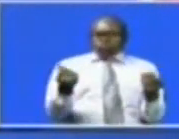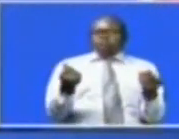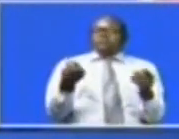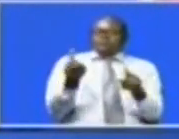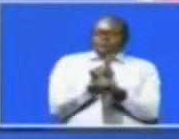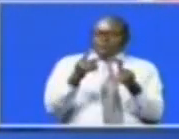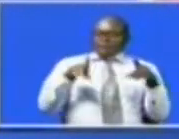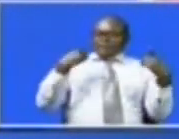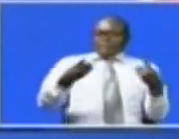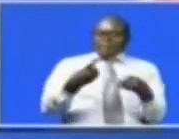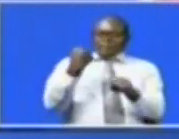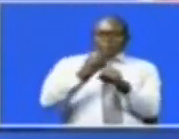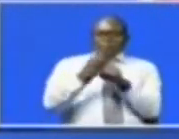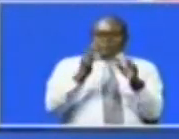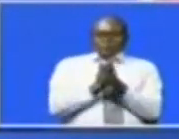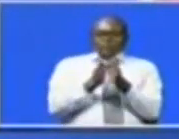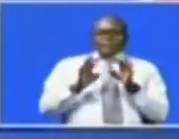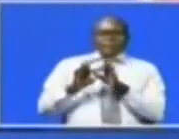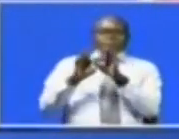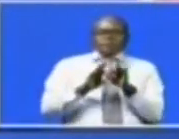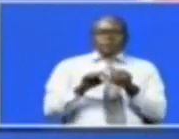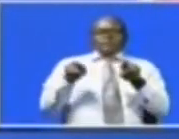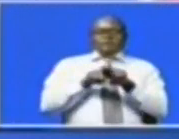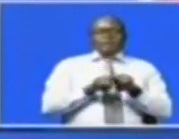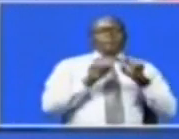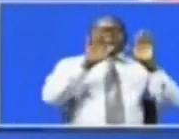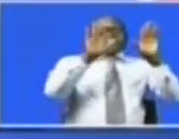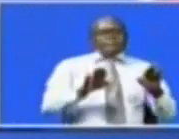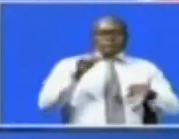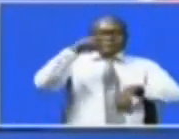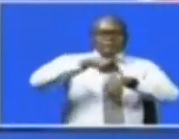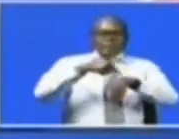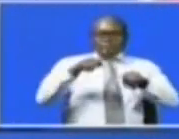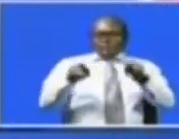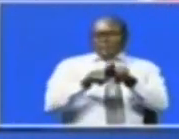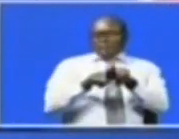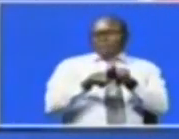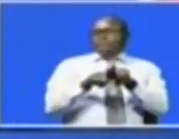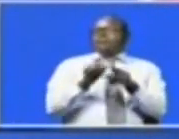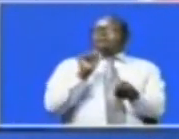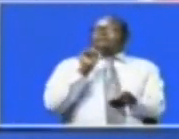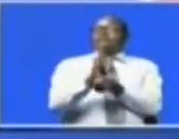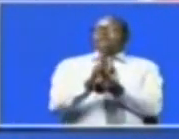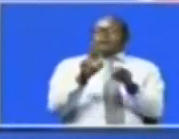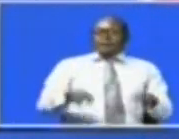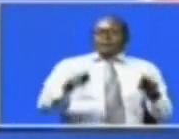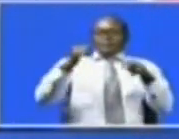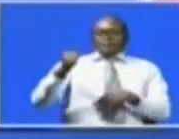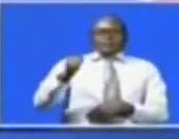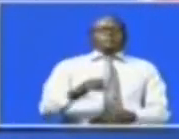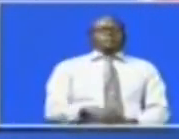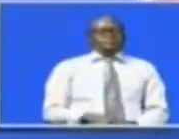inter-agency cooperation, even on critical moments like 14 Liverside. Right.